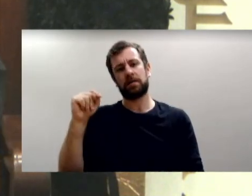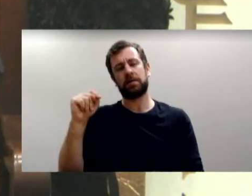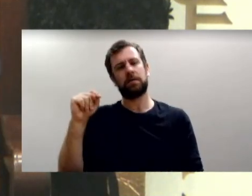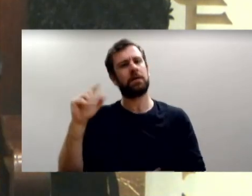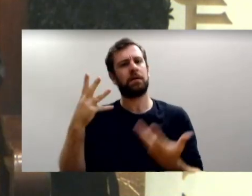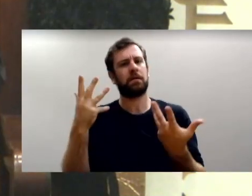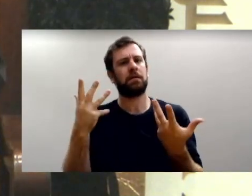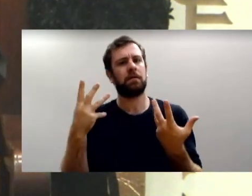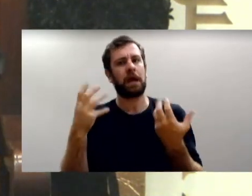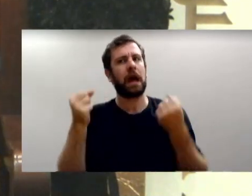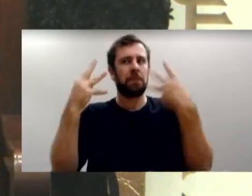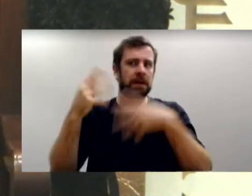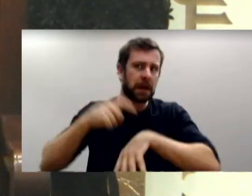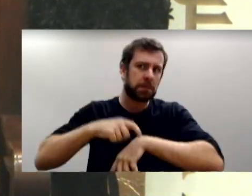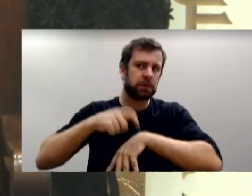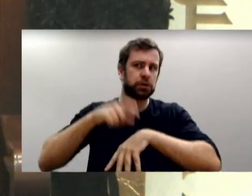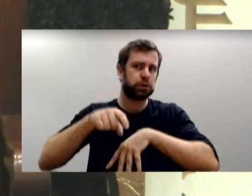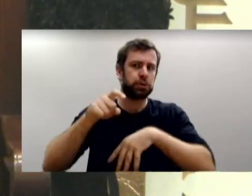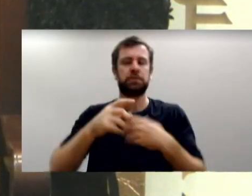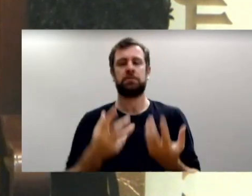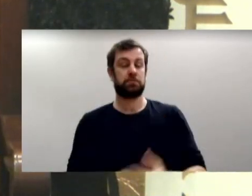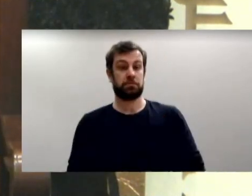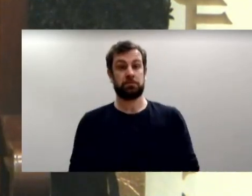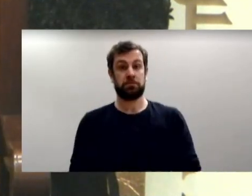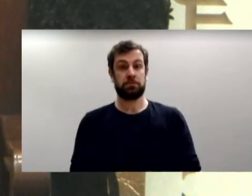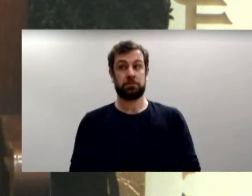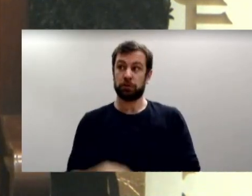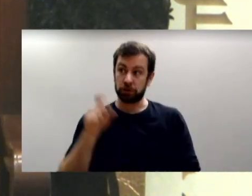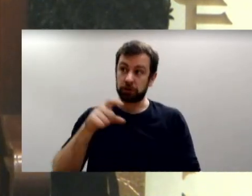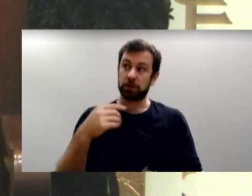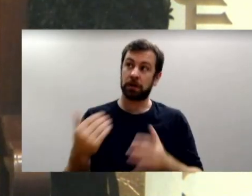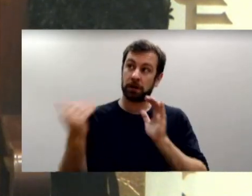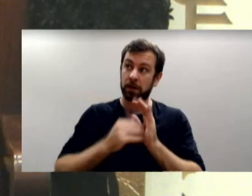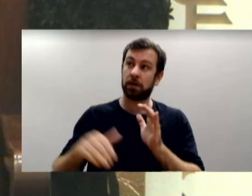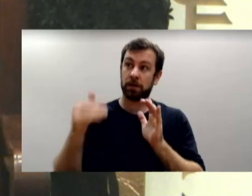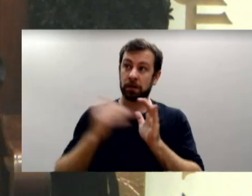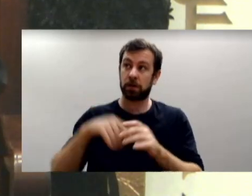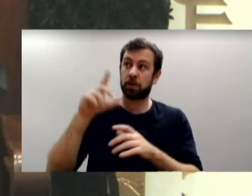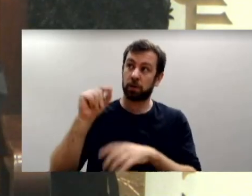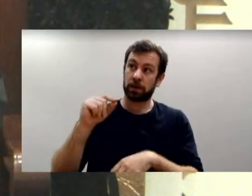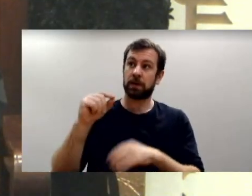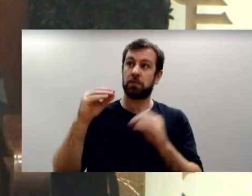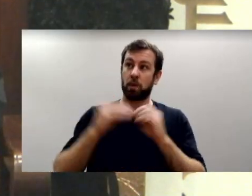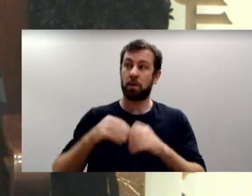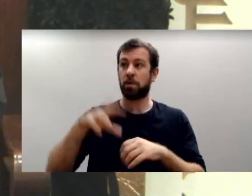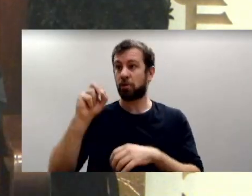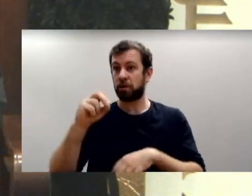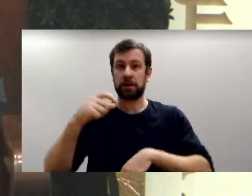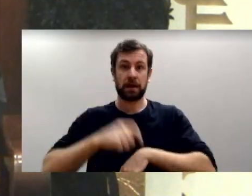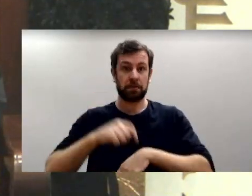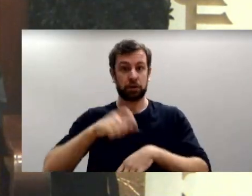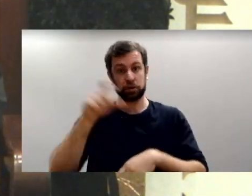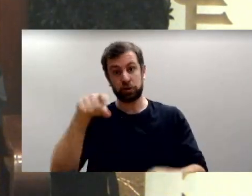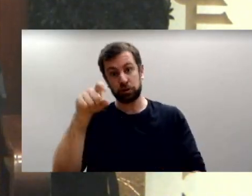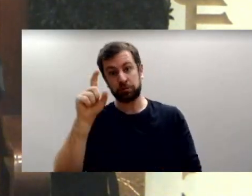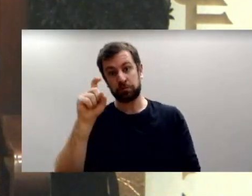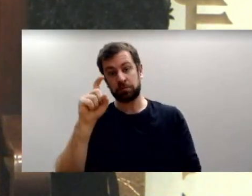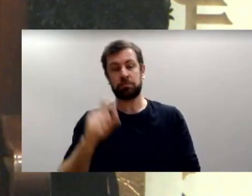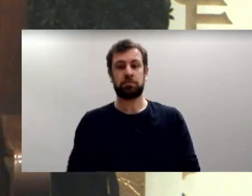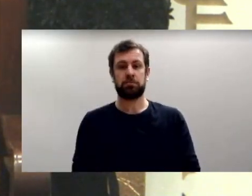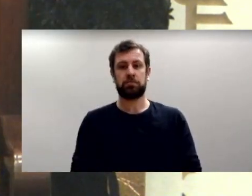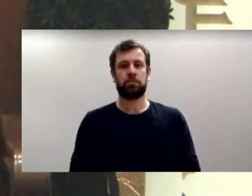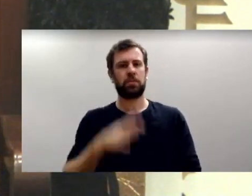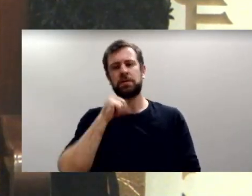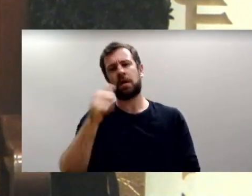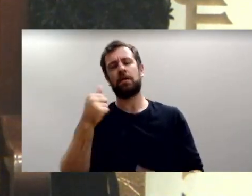Allah subhanahu wa ta'ala, instead of repeating the same hukum 20 more or 30 times, why didn't you just